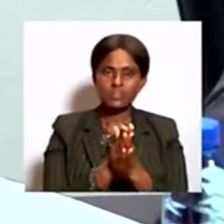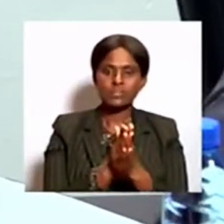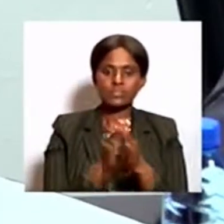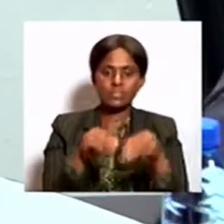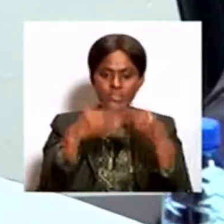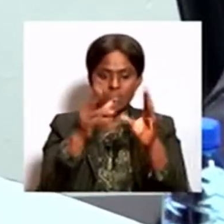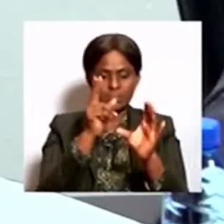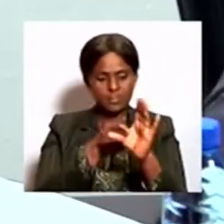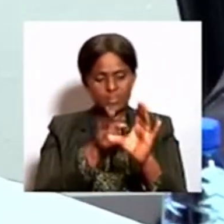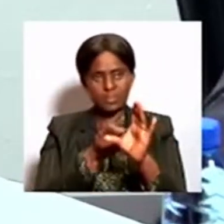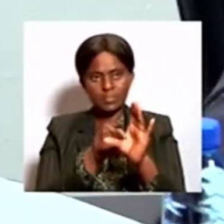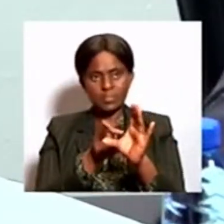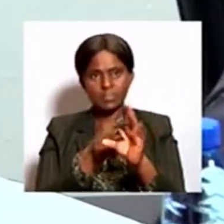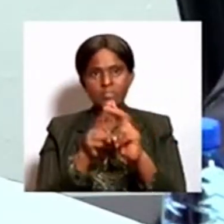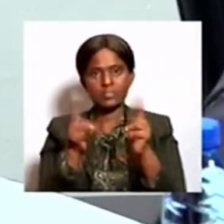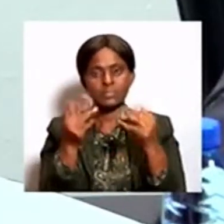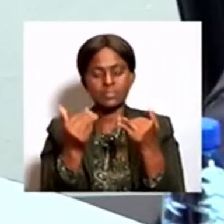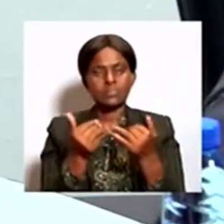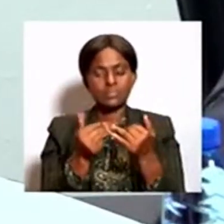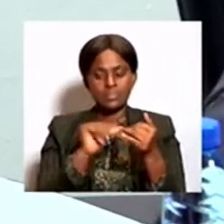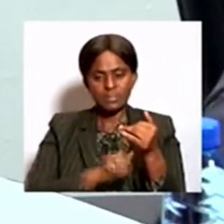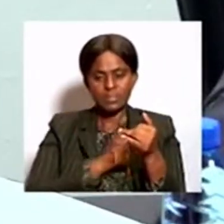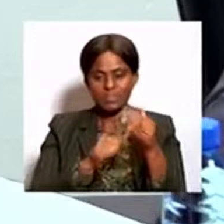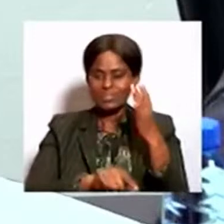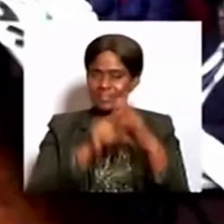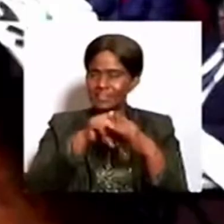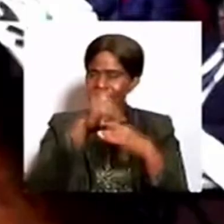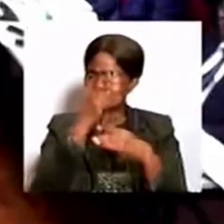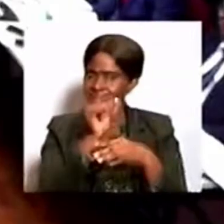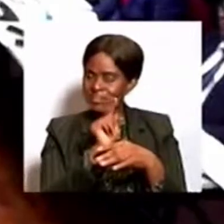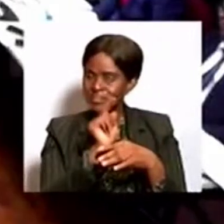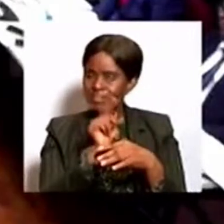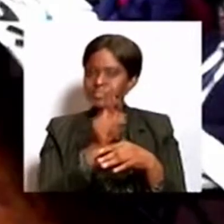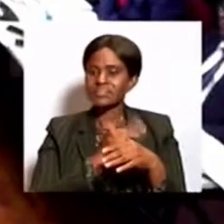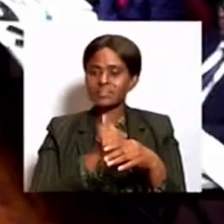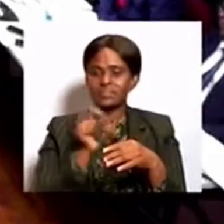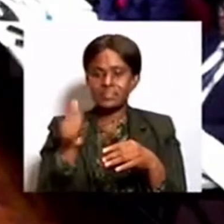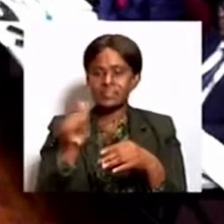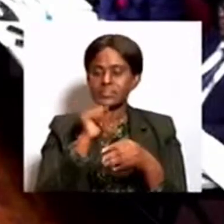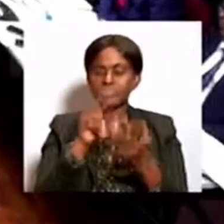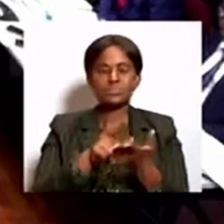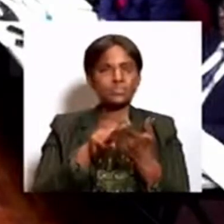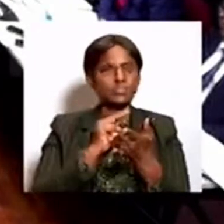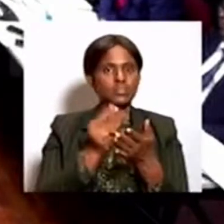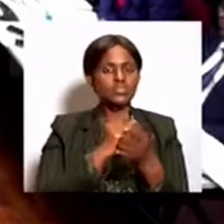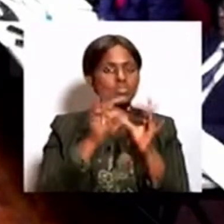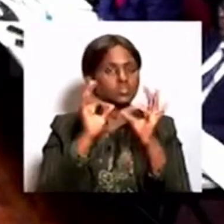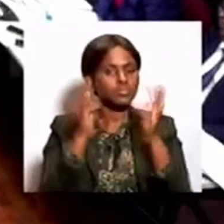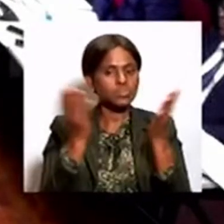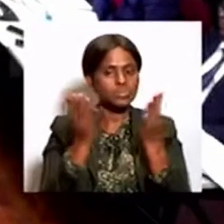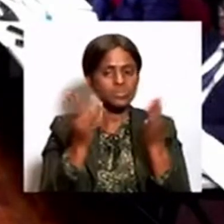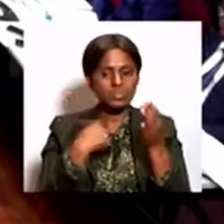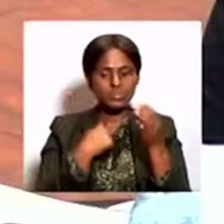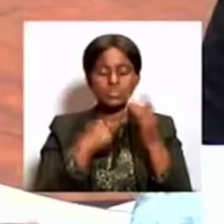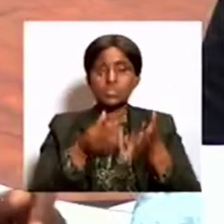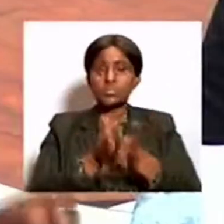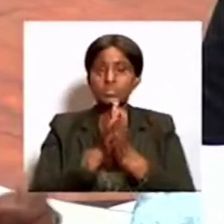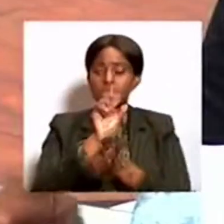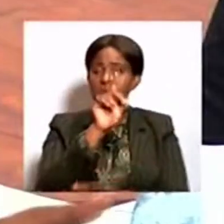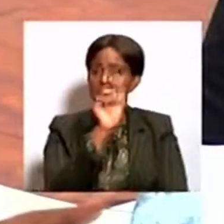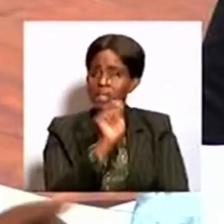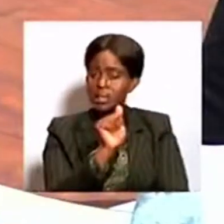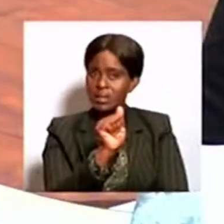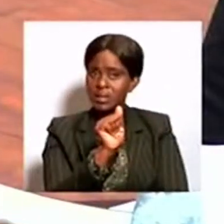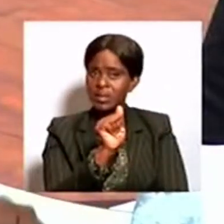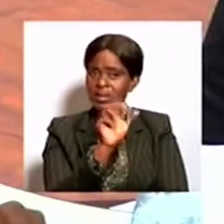fuel. So we discovered that I think he didn't represent us well, and also maybe when I asked the DA, the one who is